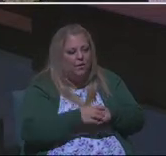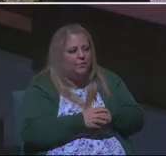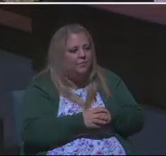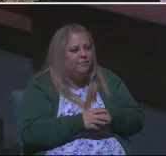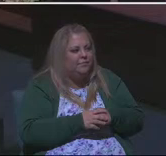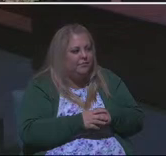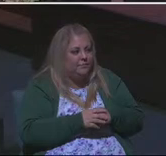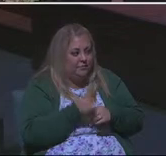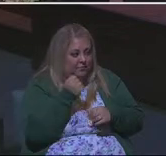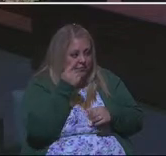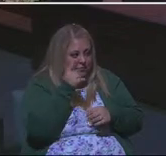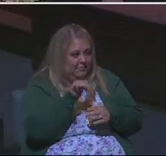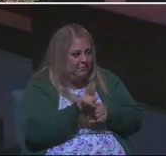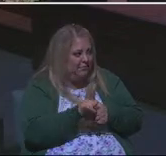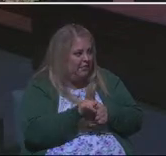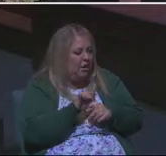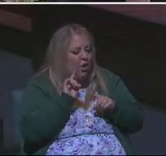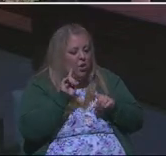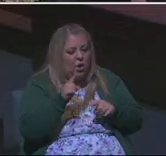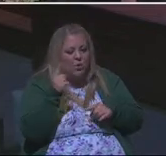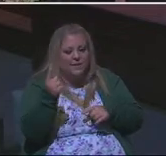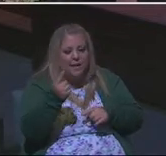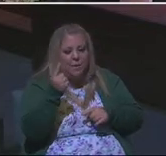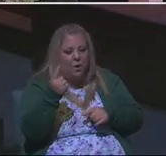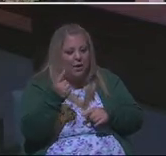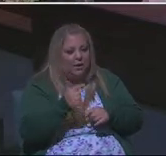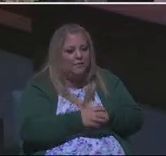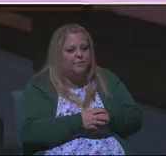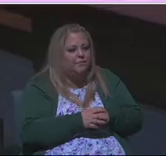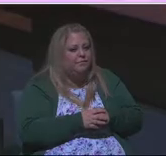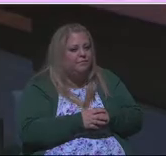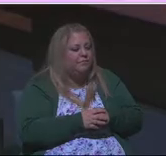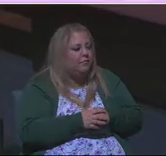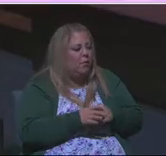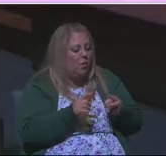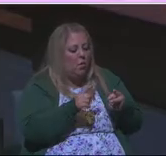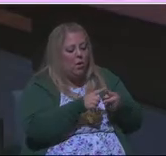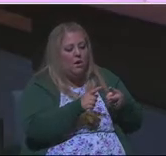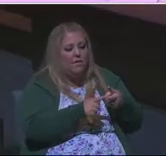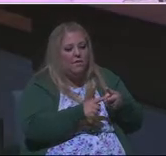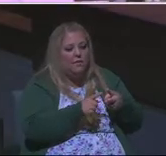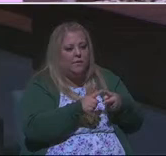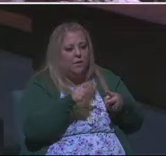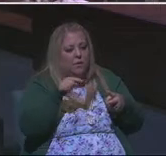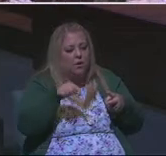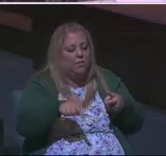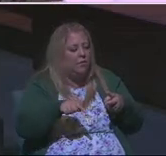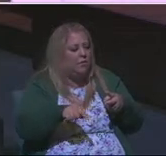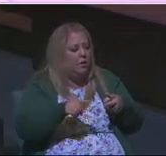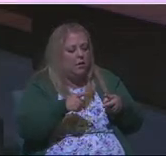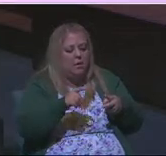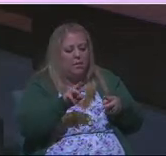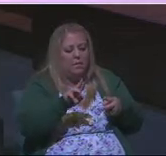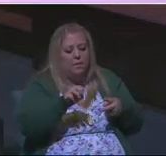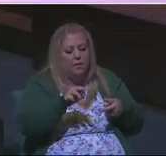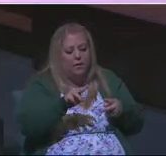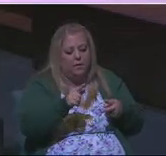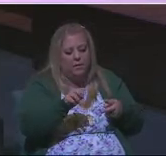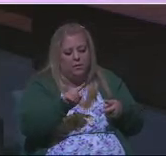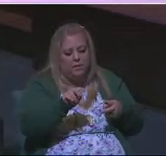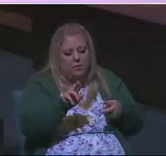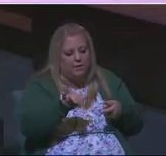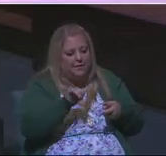Amen. Y'all got that? You go somewhere. And you go to one of two places. Purgatory is not one of them. It's either